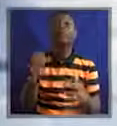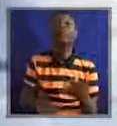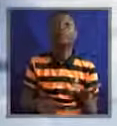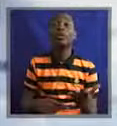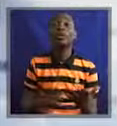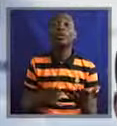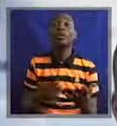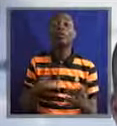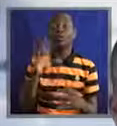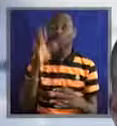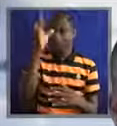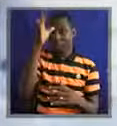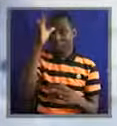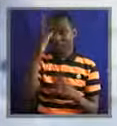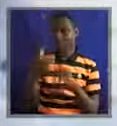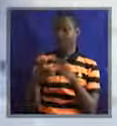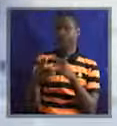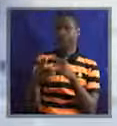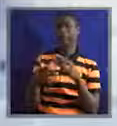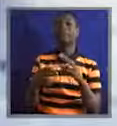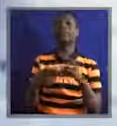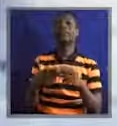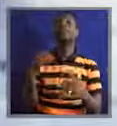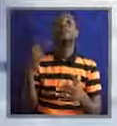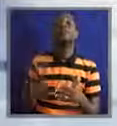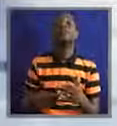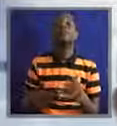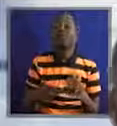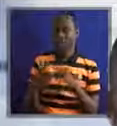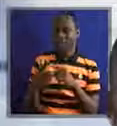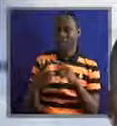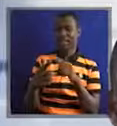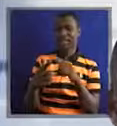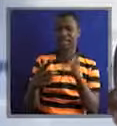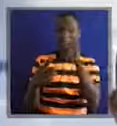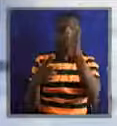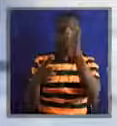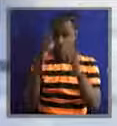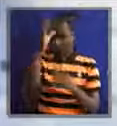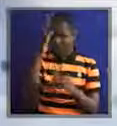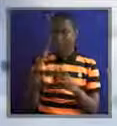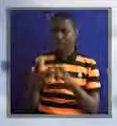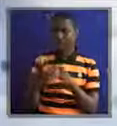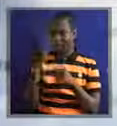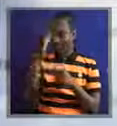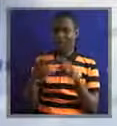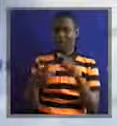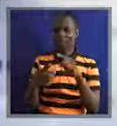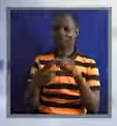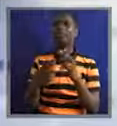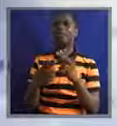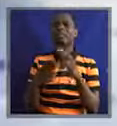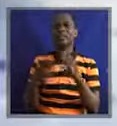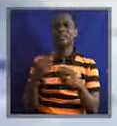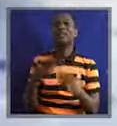de sai na wo papa papa nso ye fra ne sai wo papa e papa e